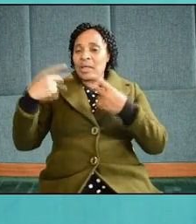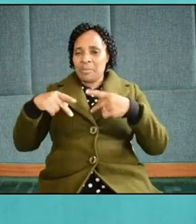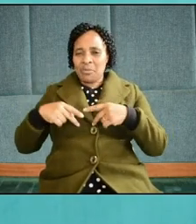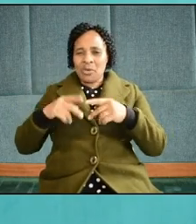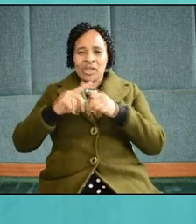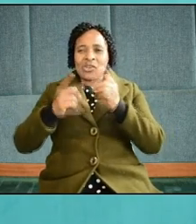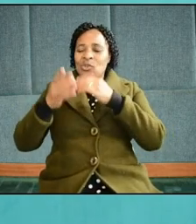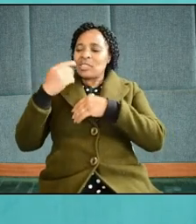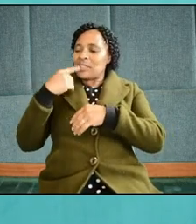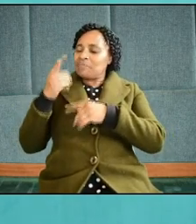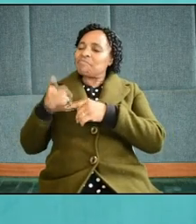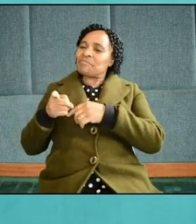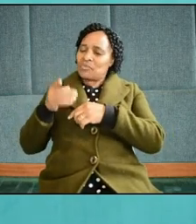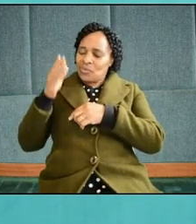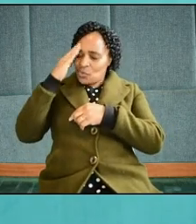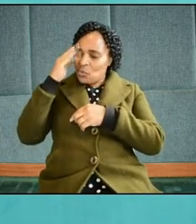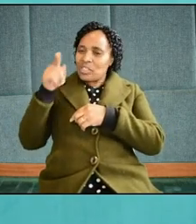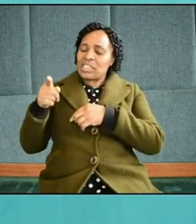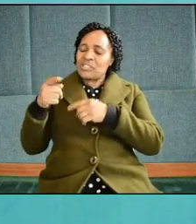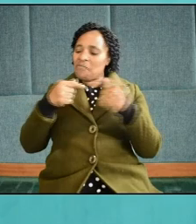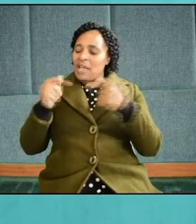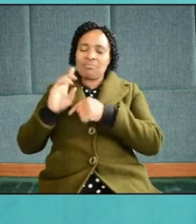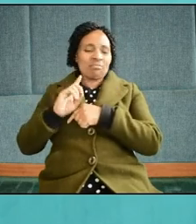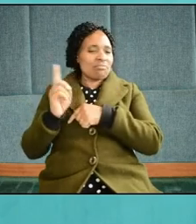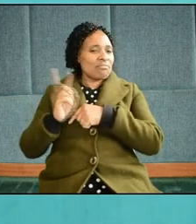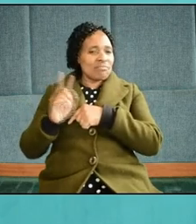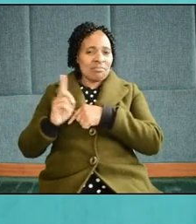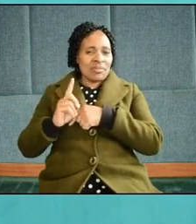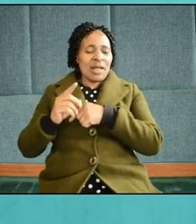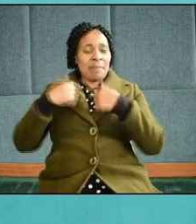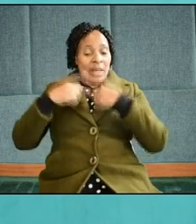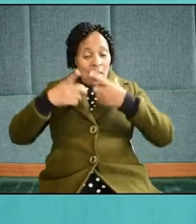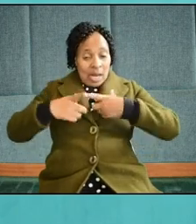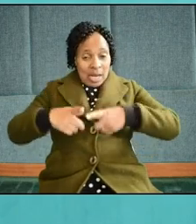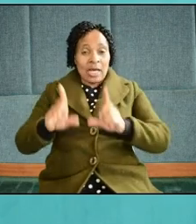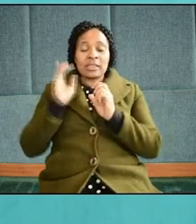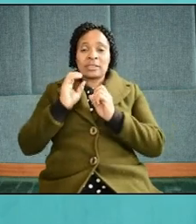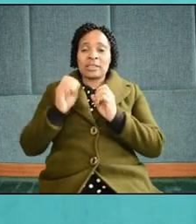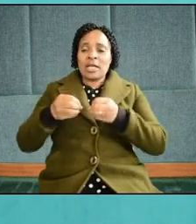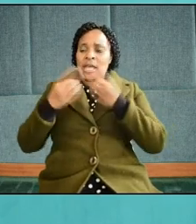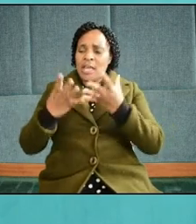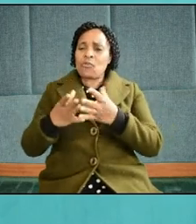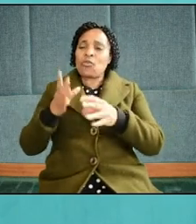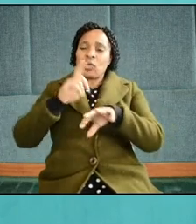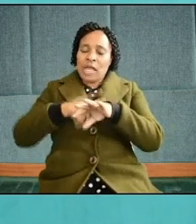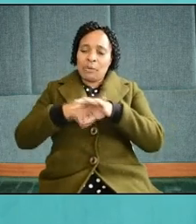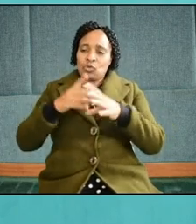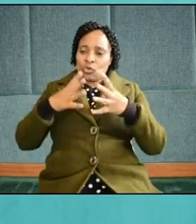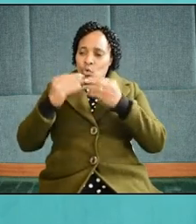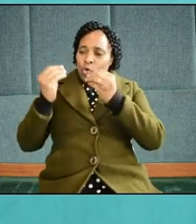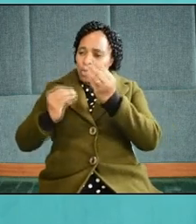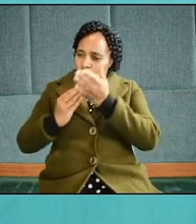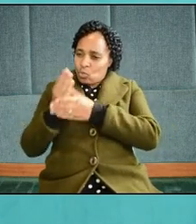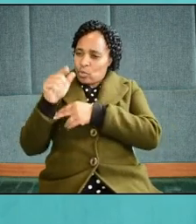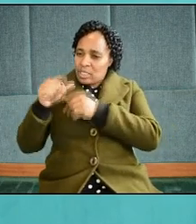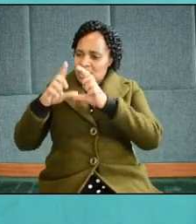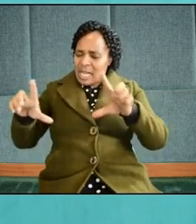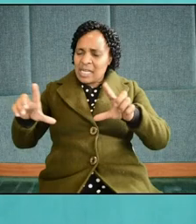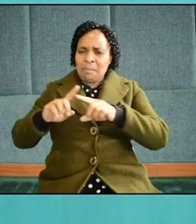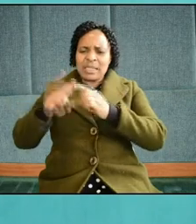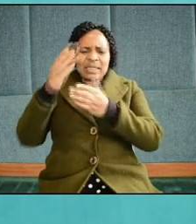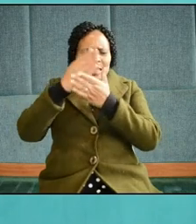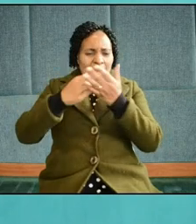God tells them, you know, these people, don't fight with them. I will let them give you the chance to go through this land. But there are some